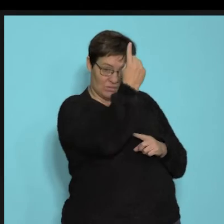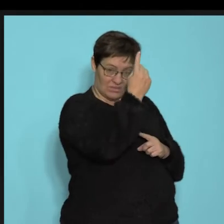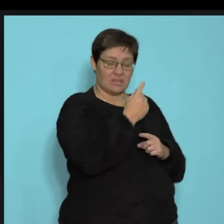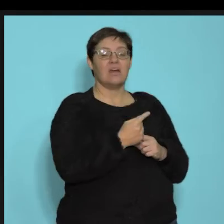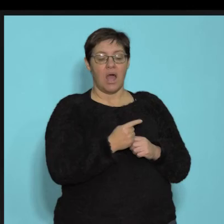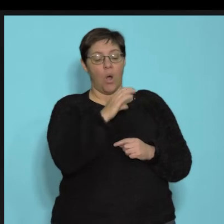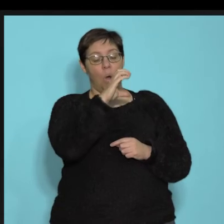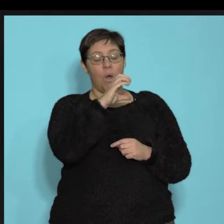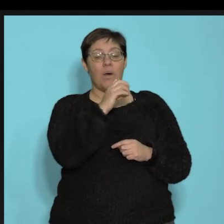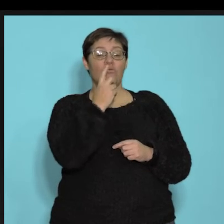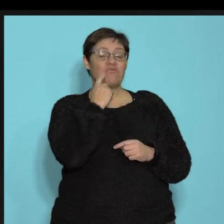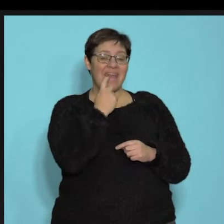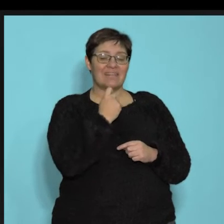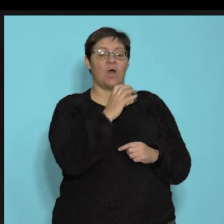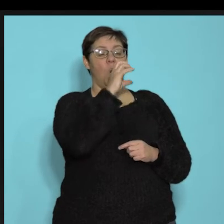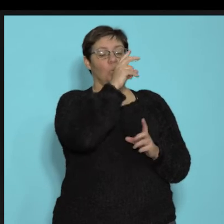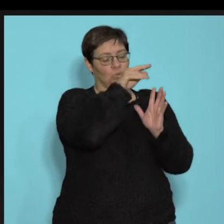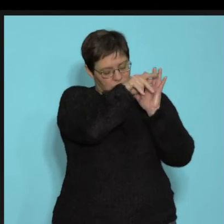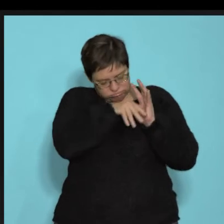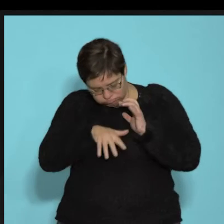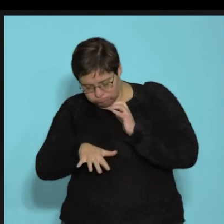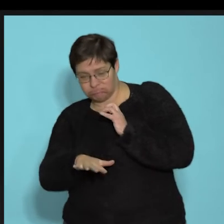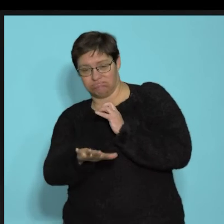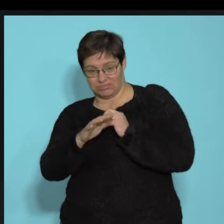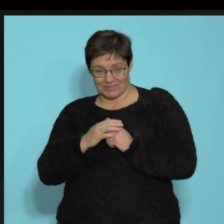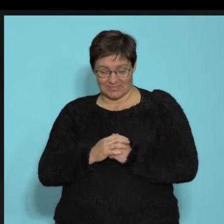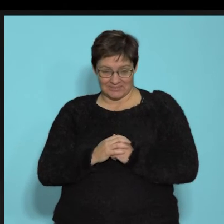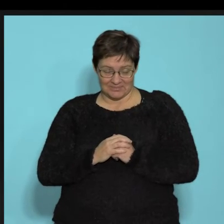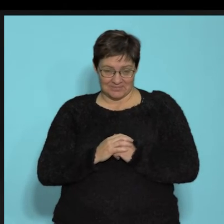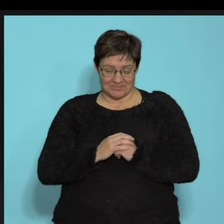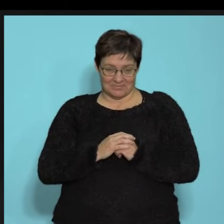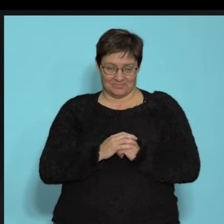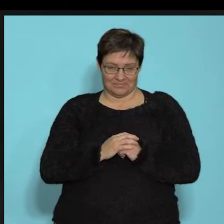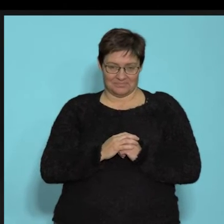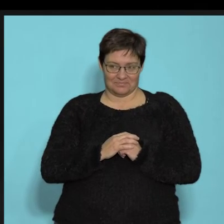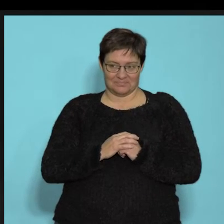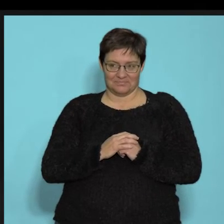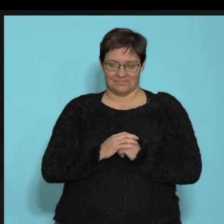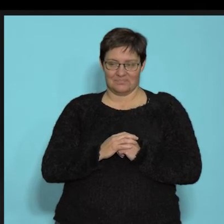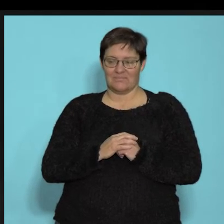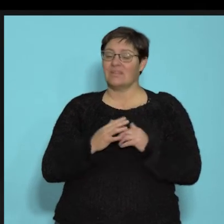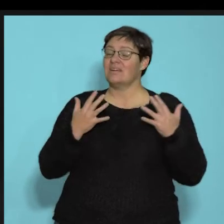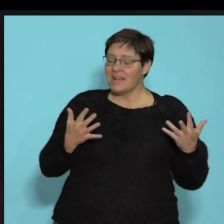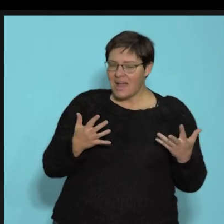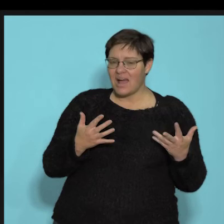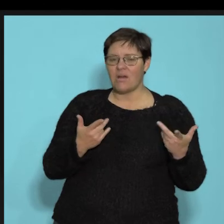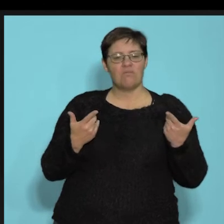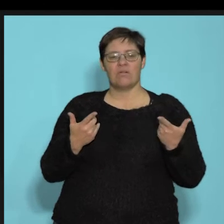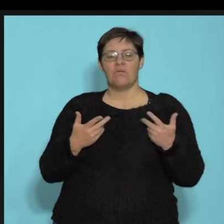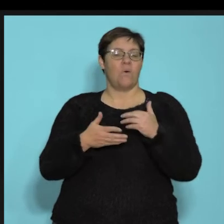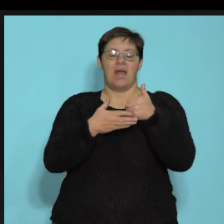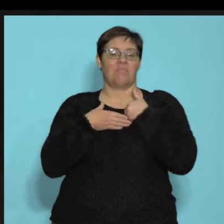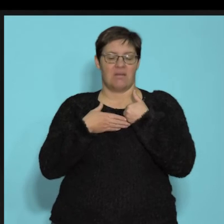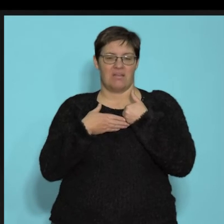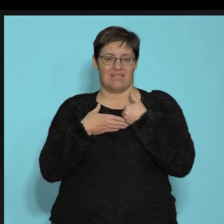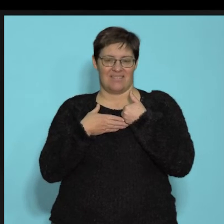in, and the red ones are going to take, all right, that lovely fresh oxygen to the rest of the body. It doesn't